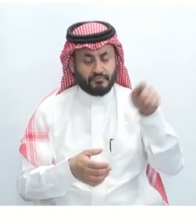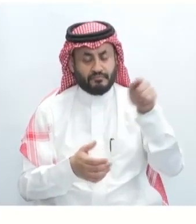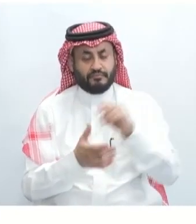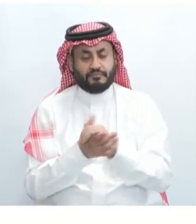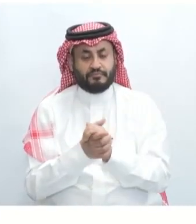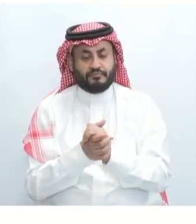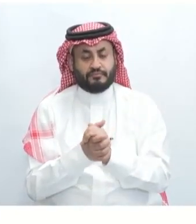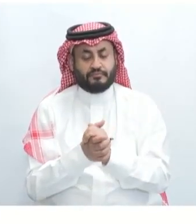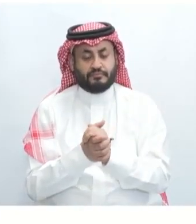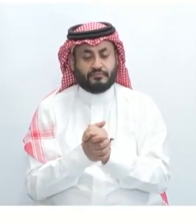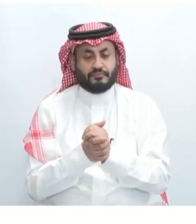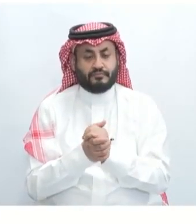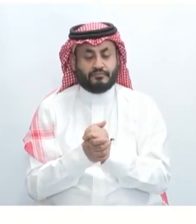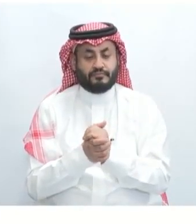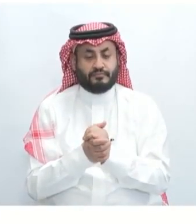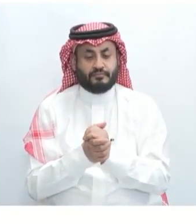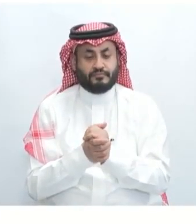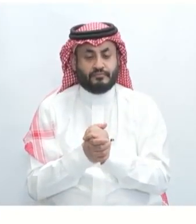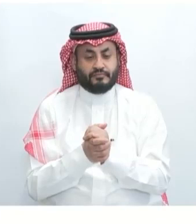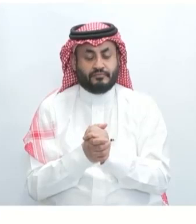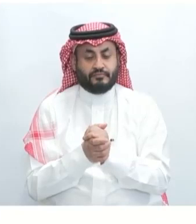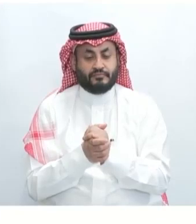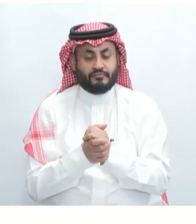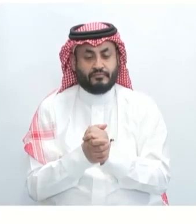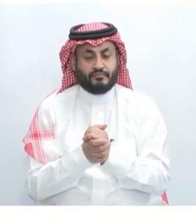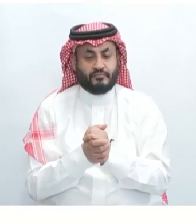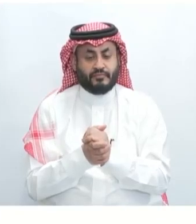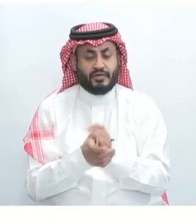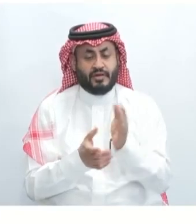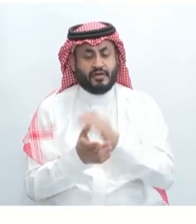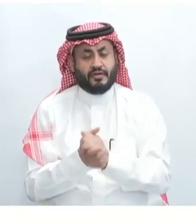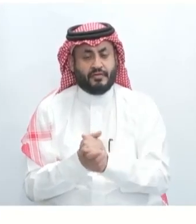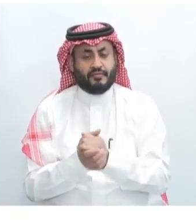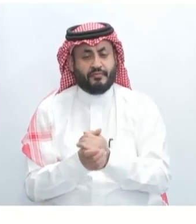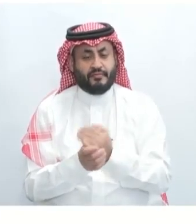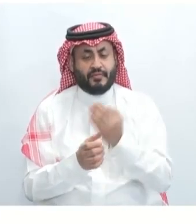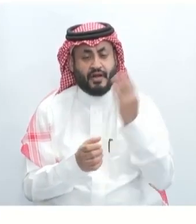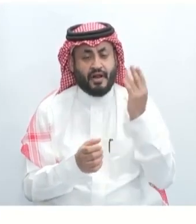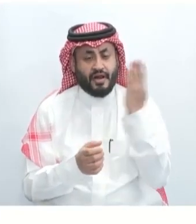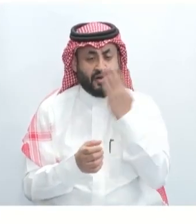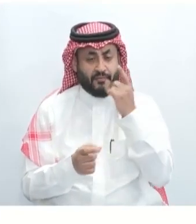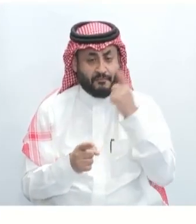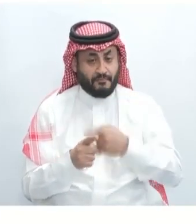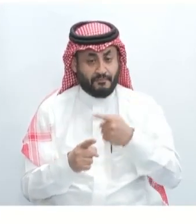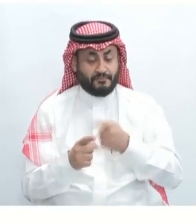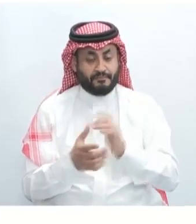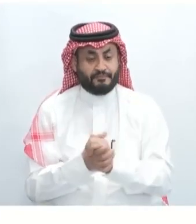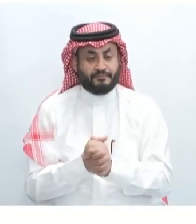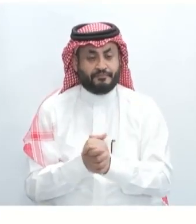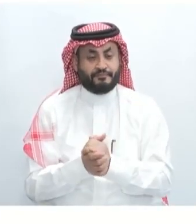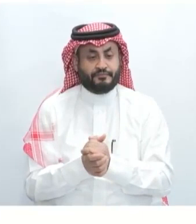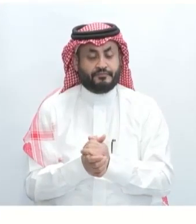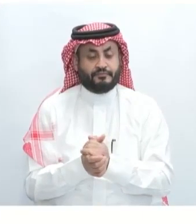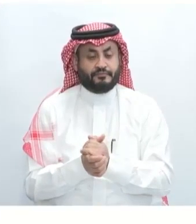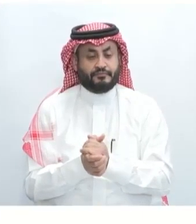are. You're right. Perfect. Okay. Now I will read it again, but fast. Okay. So follow me. So